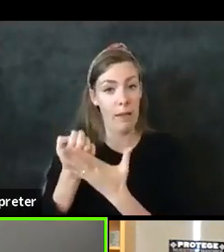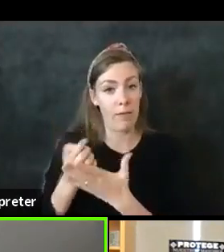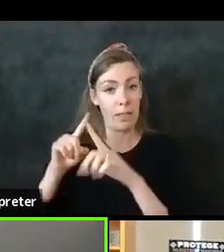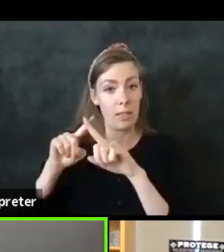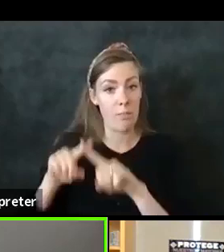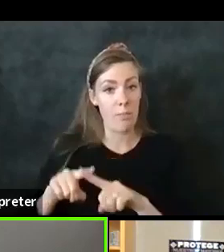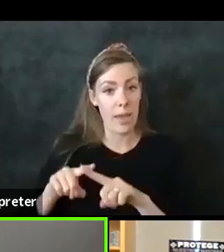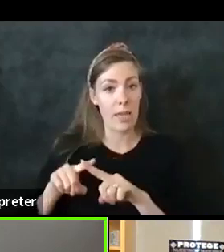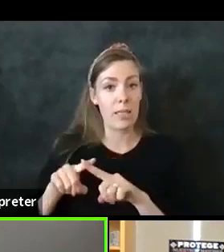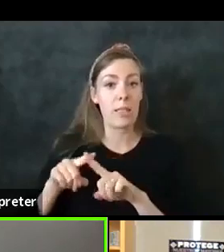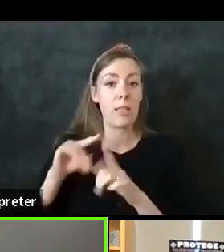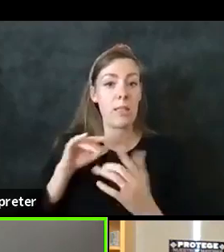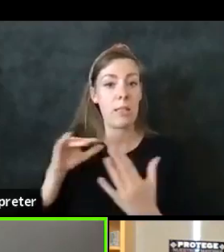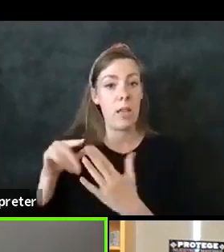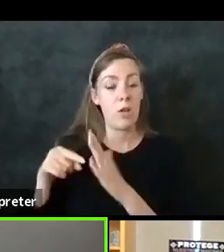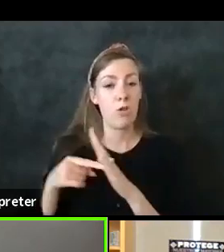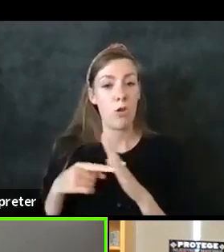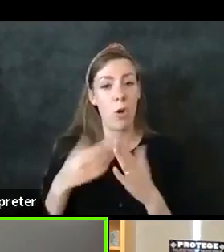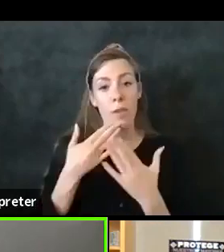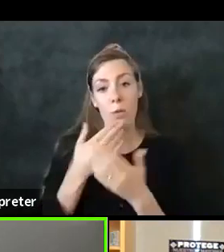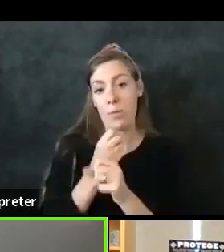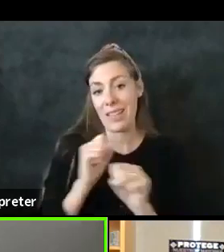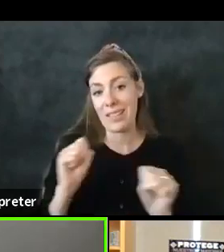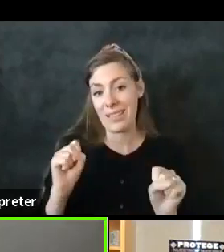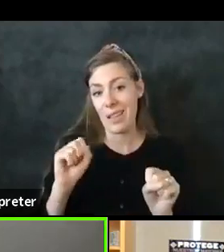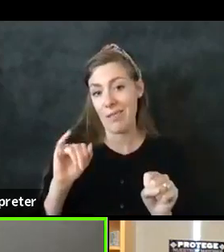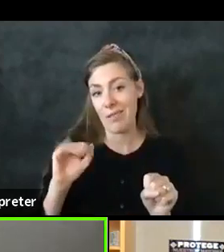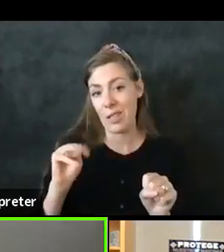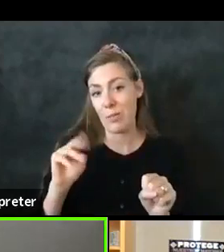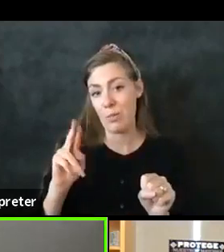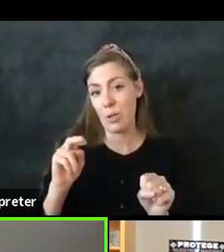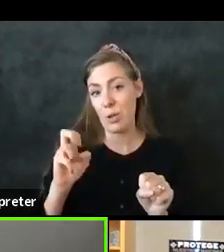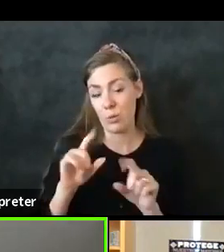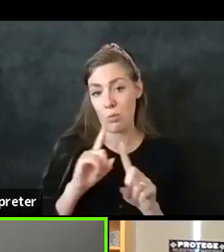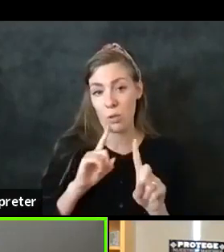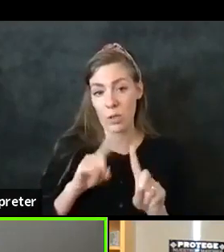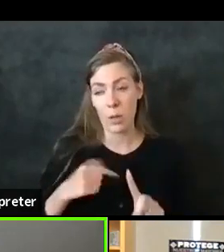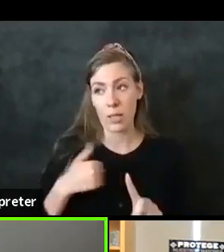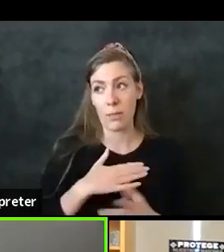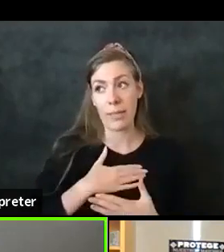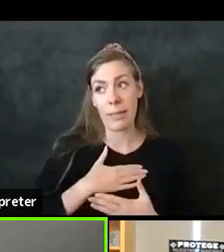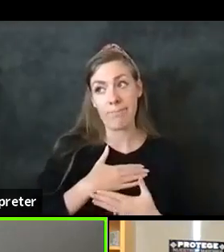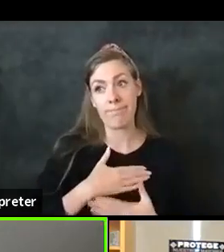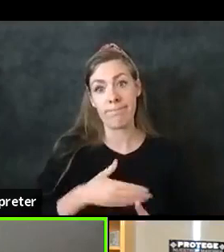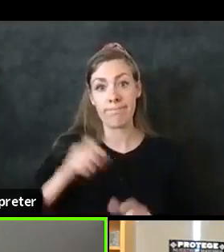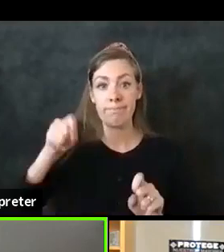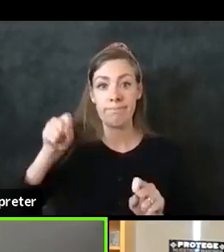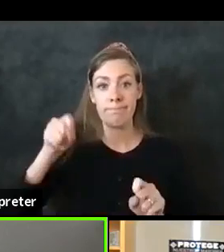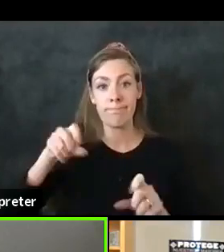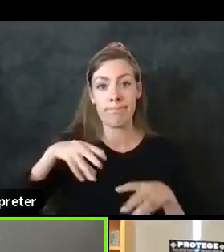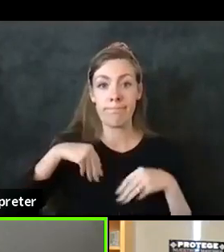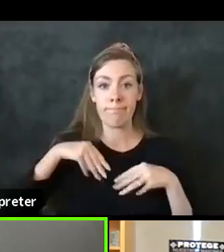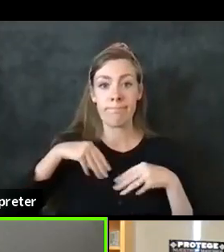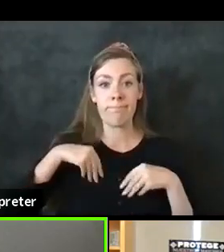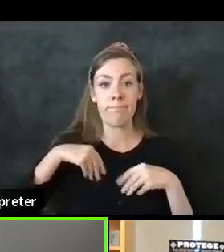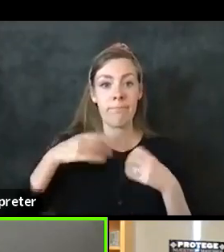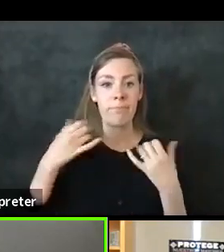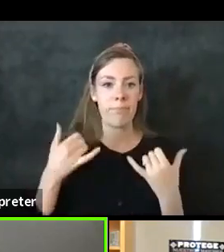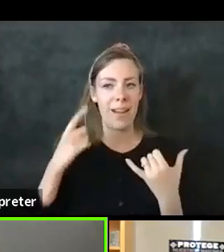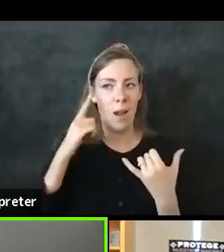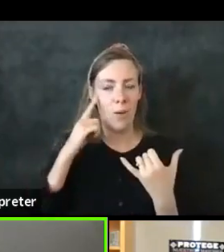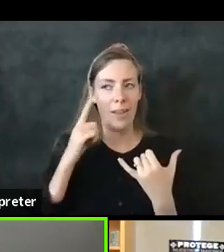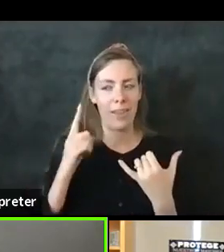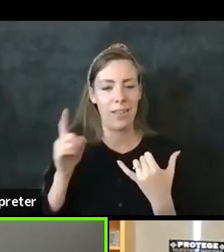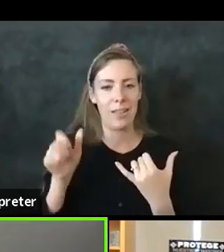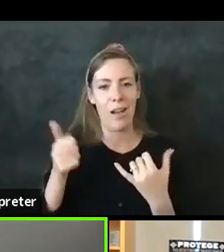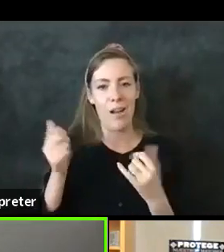immune response and a safe response to the vaccine. And we all willingly took that vaccine. And I think now so many other